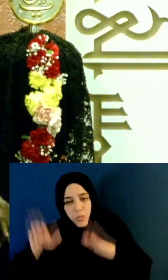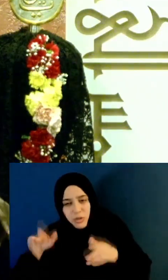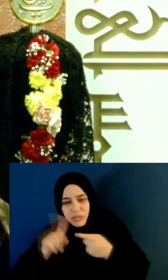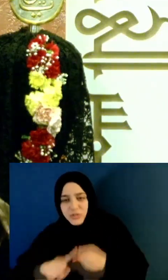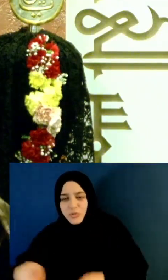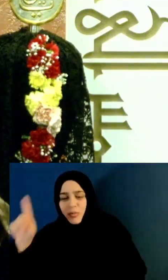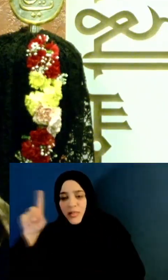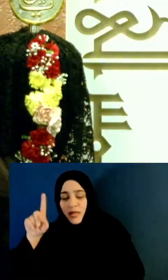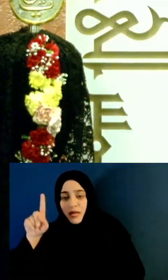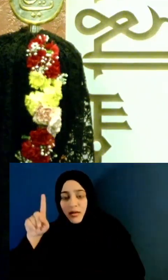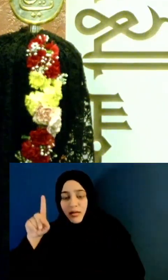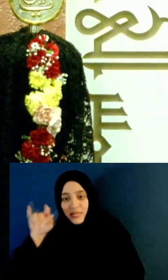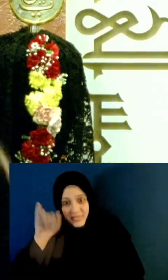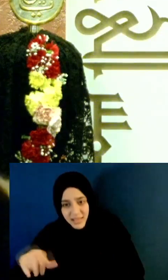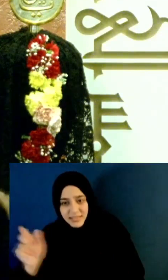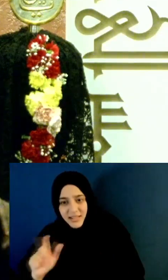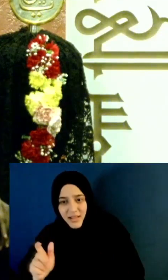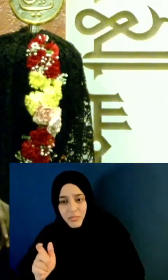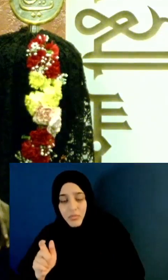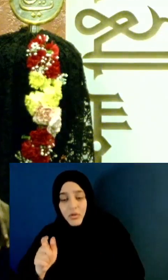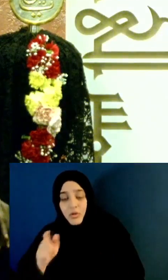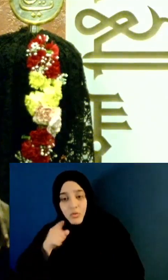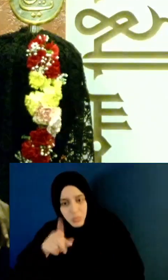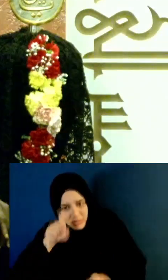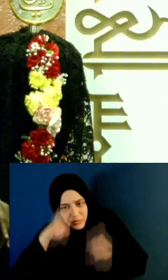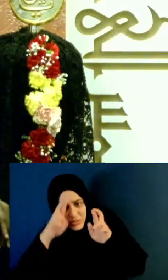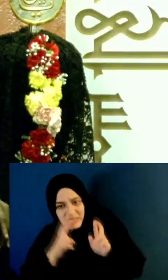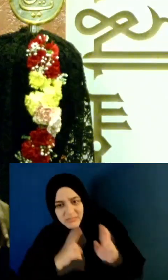animals and their rights.